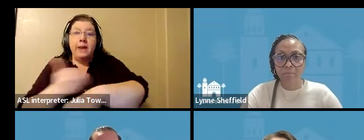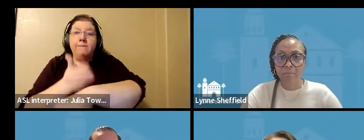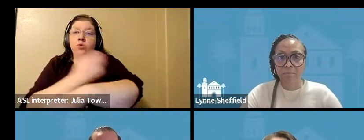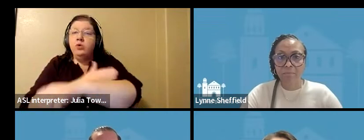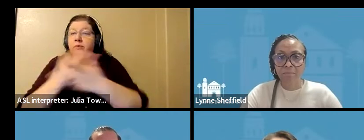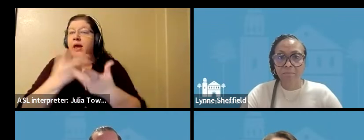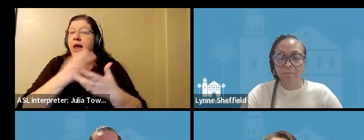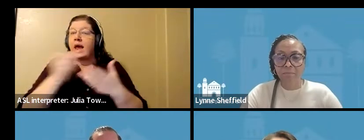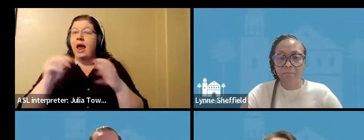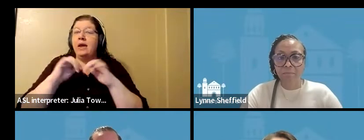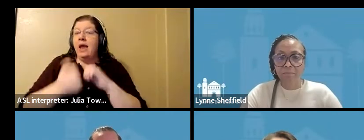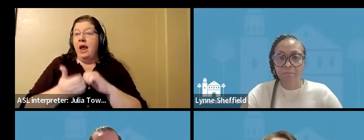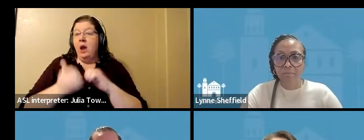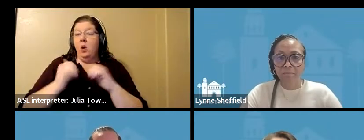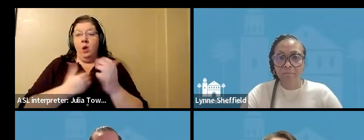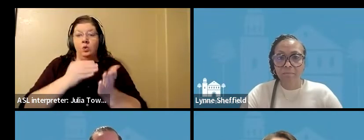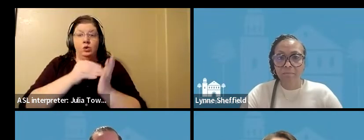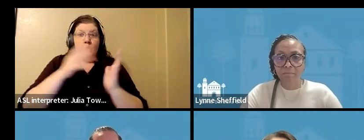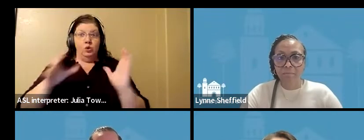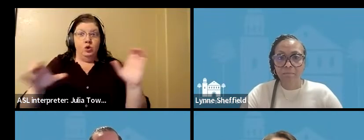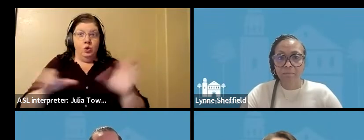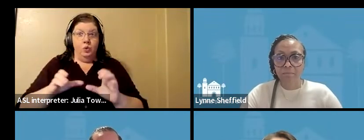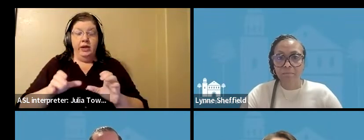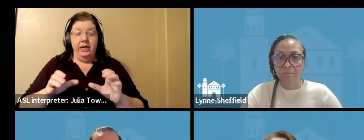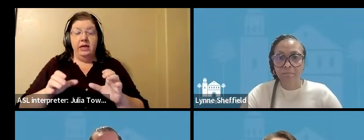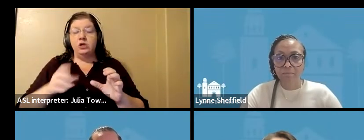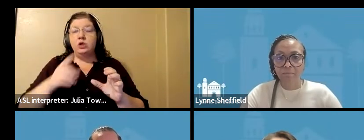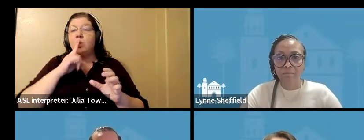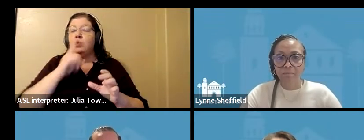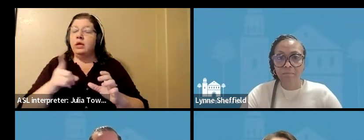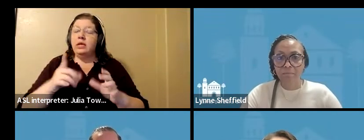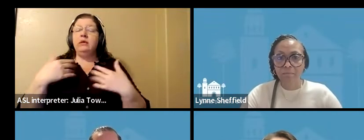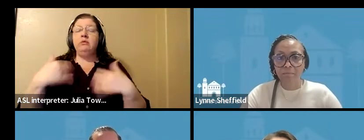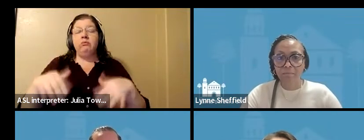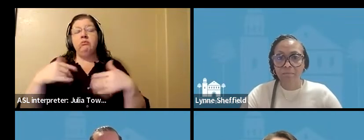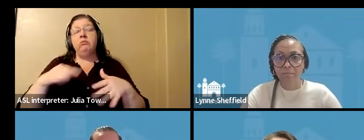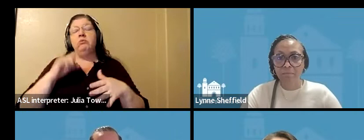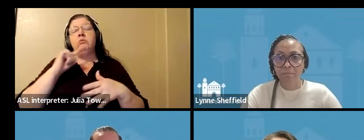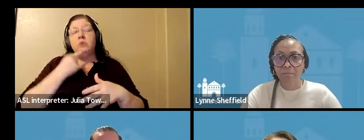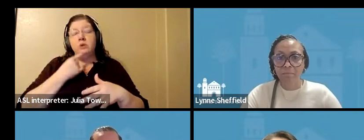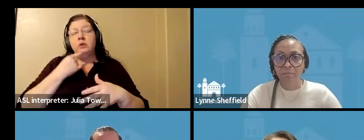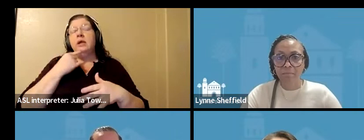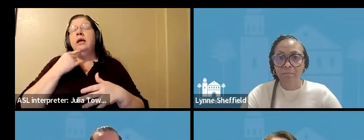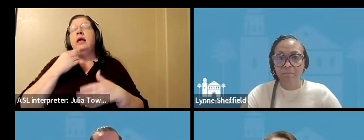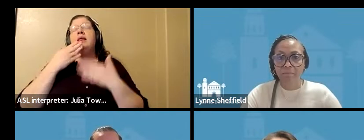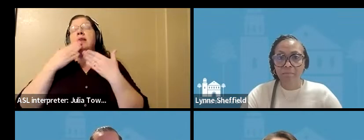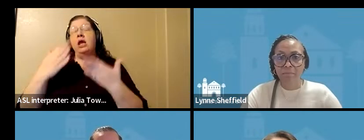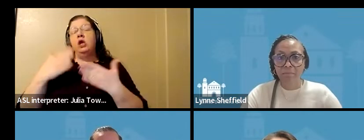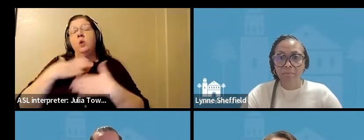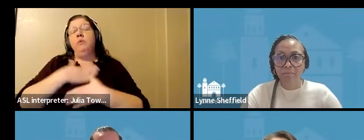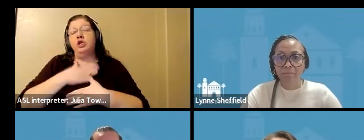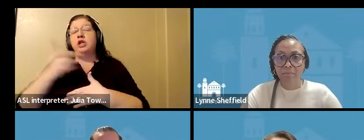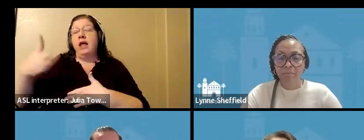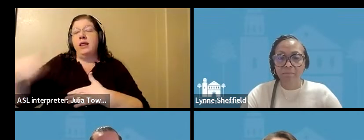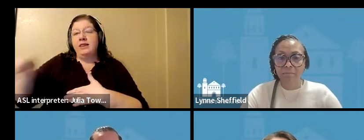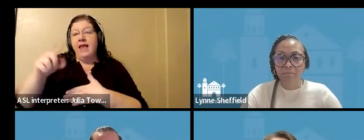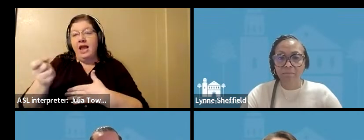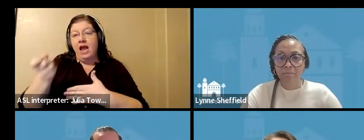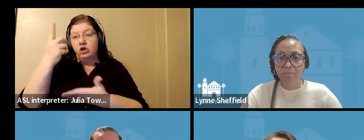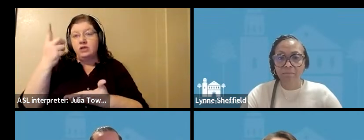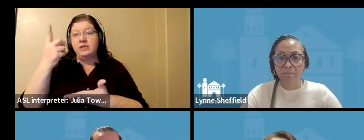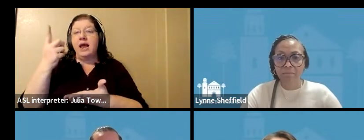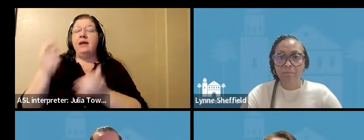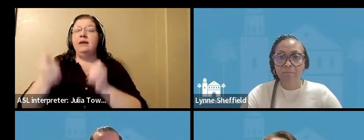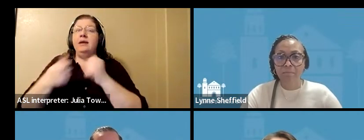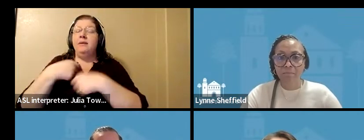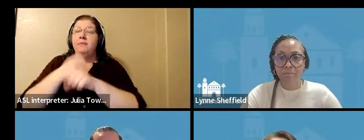and how our students are doing and so forth. So I just really sincerely appreciate them understanding that and making such